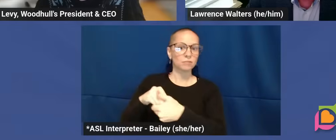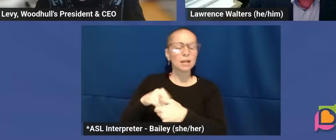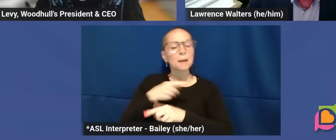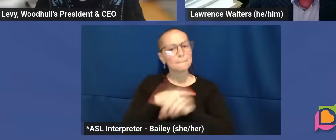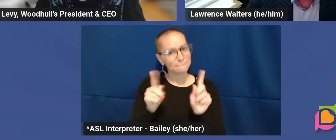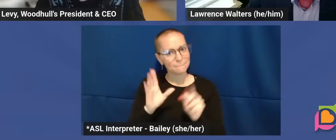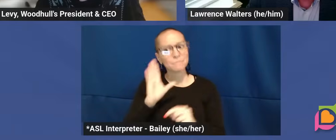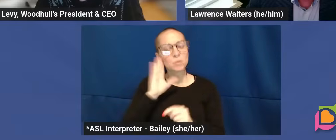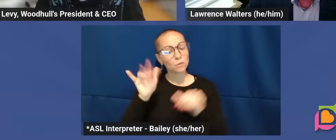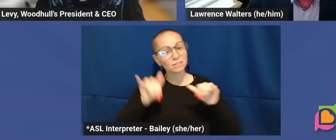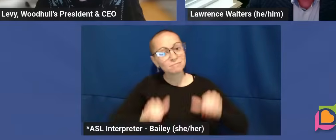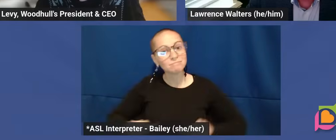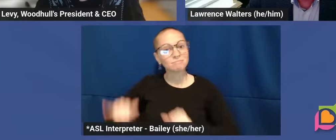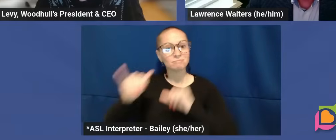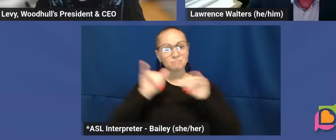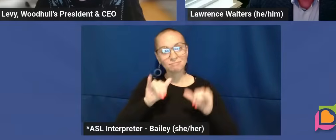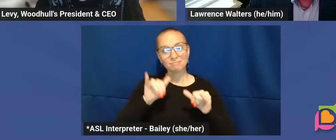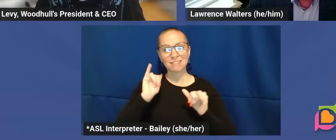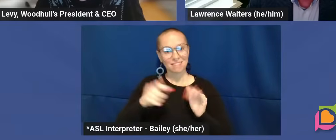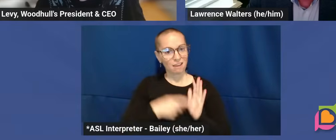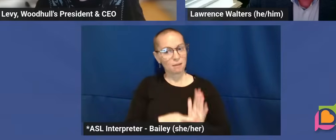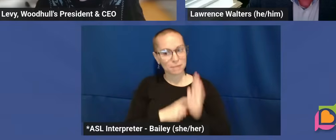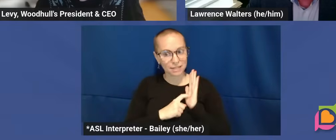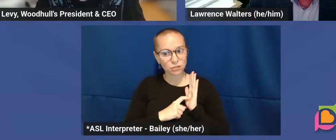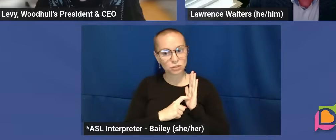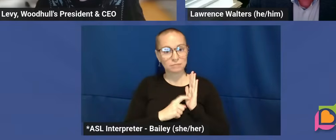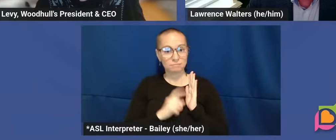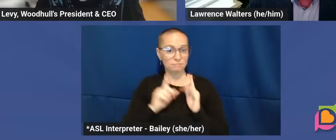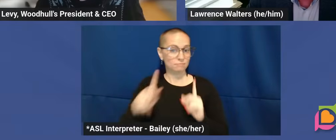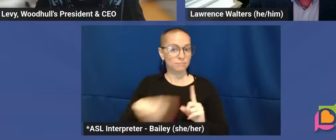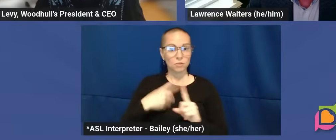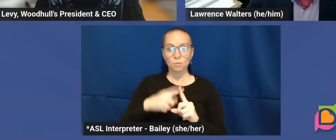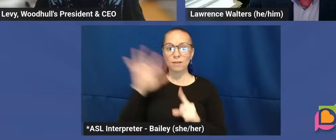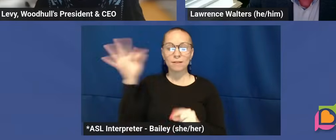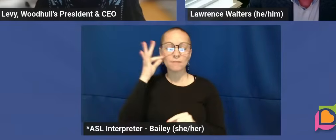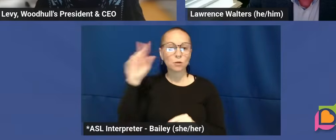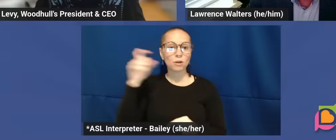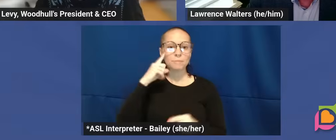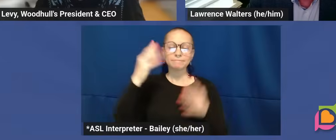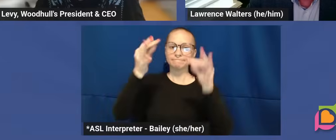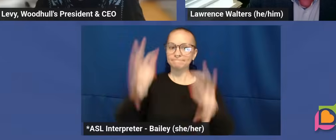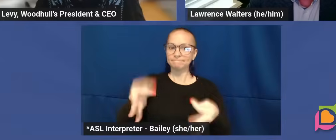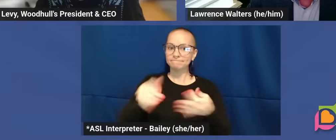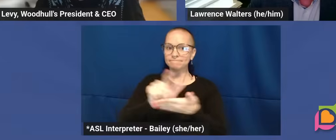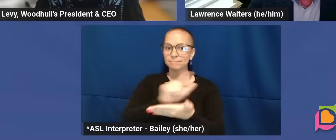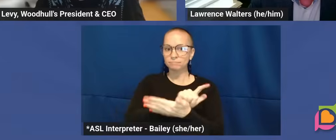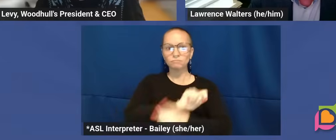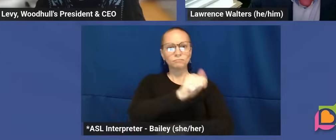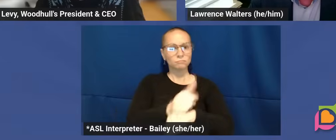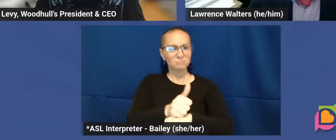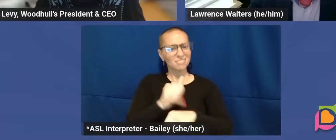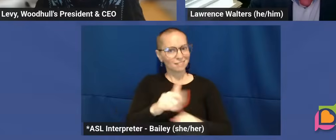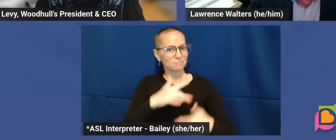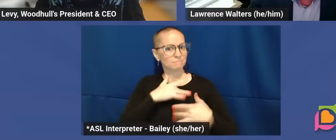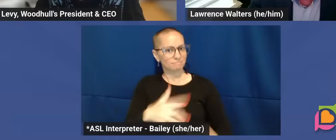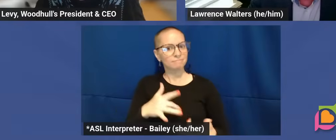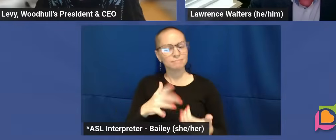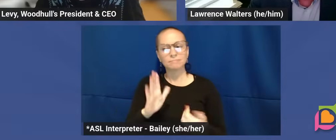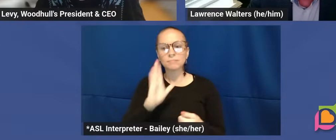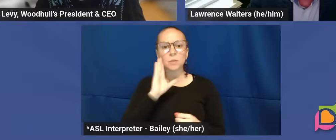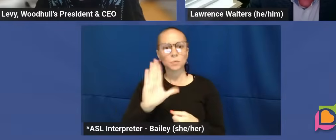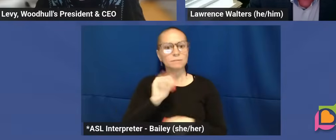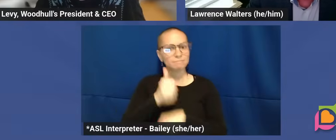certainly standardize the obligations, because once the federal government legislates in an area, that typically preempts